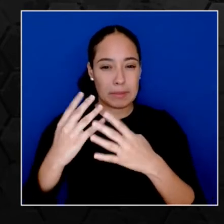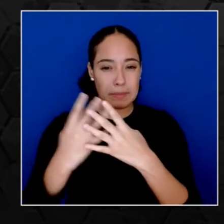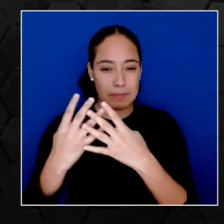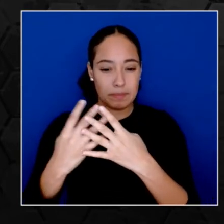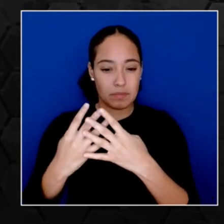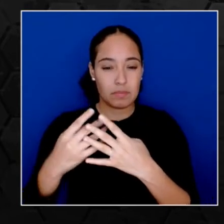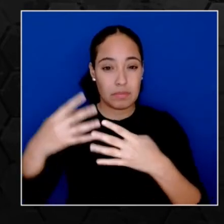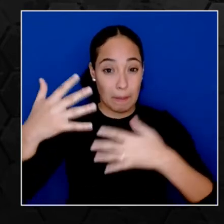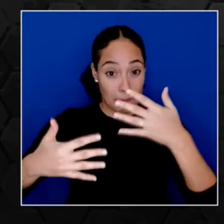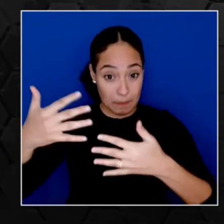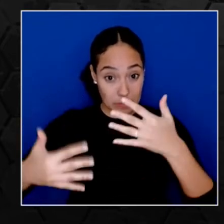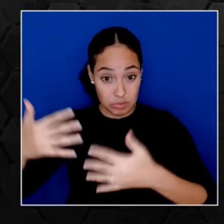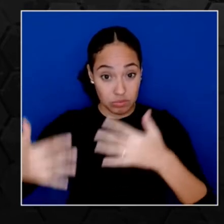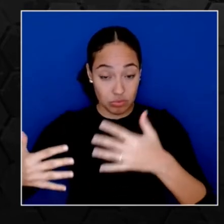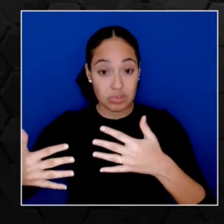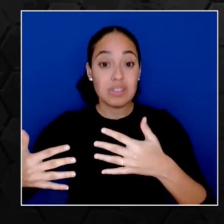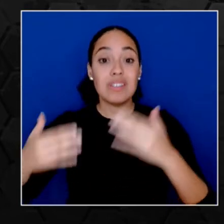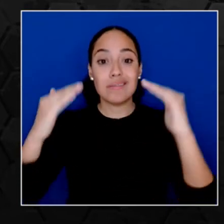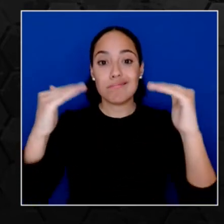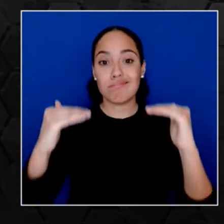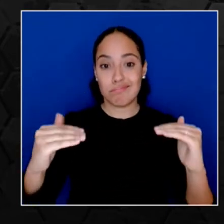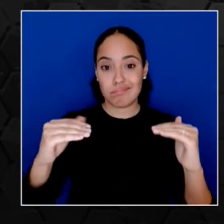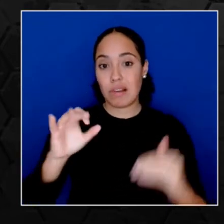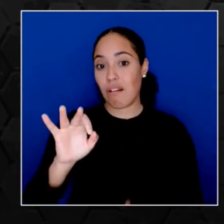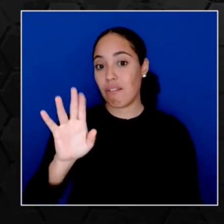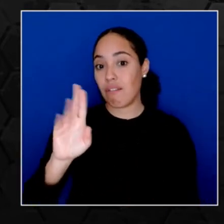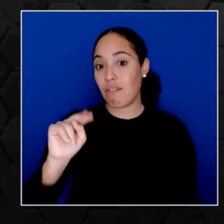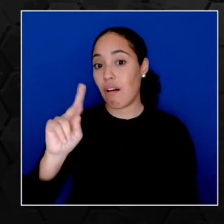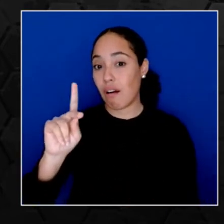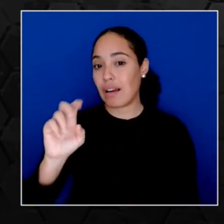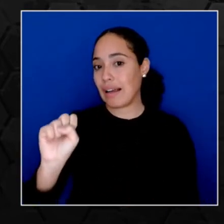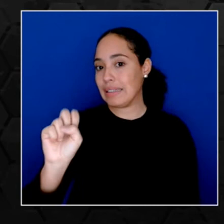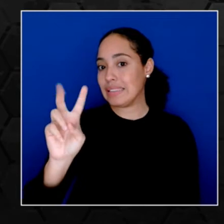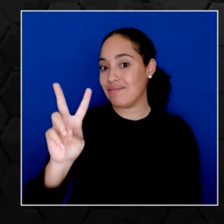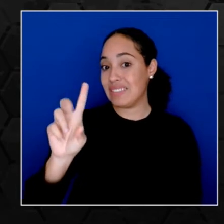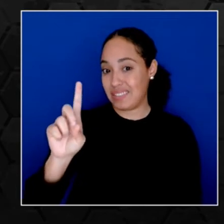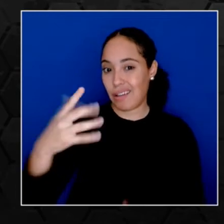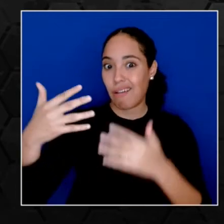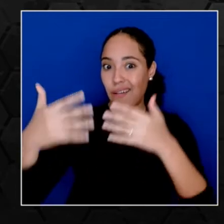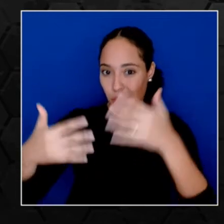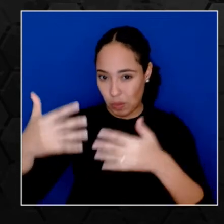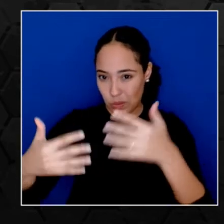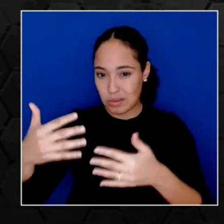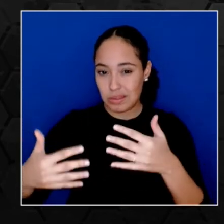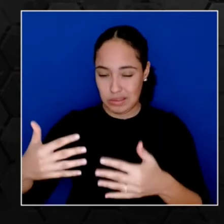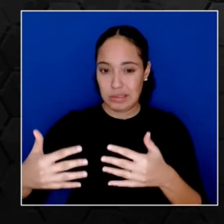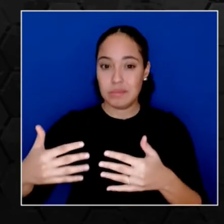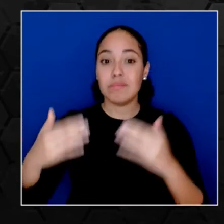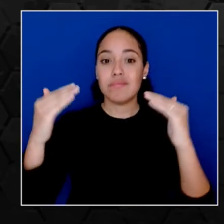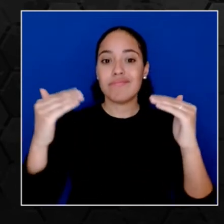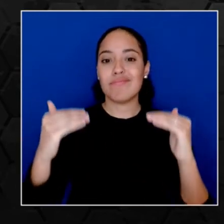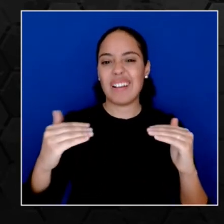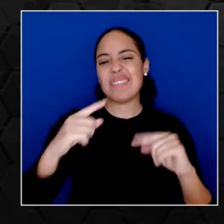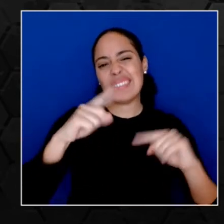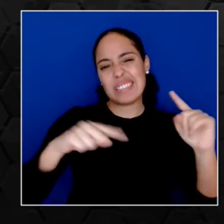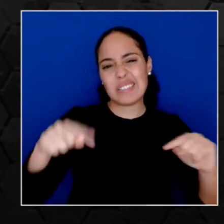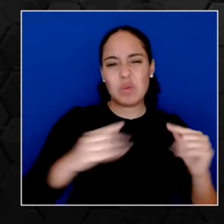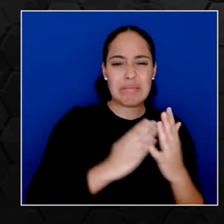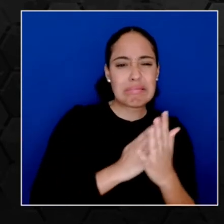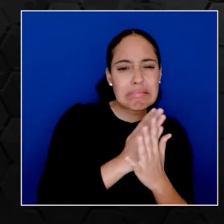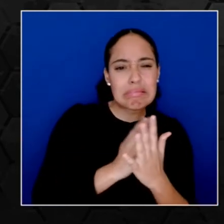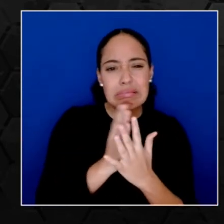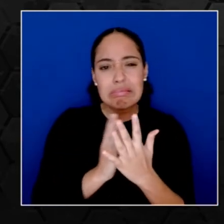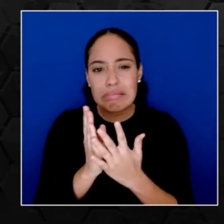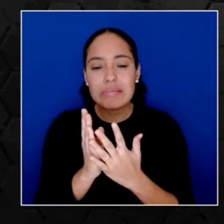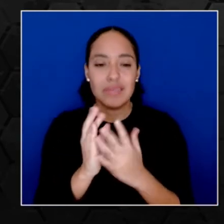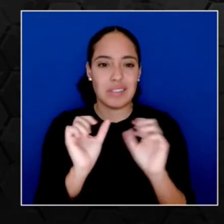Funk SVD algorithm, which is kind of extension to the SVD algorithm. And then we also have different techniques that can be based in deep learning